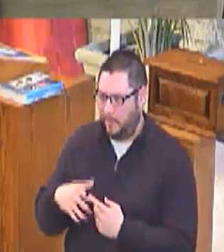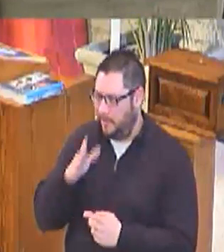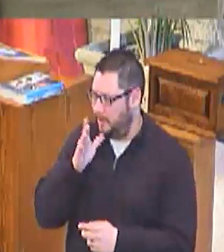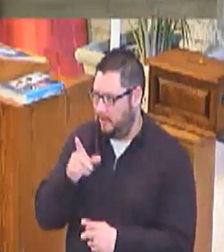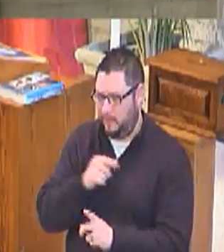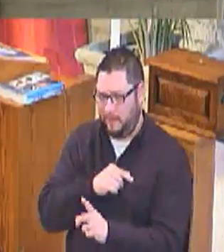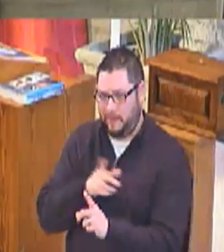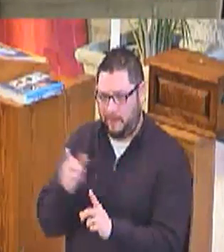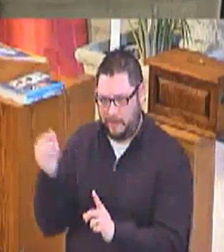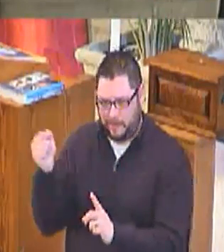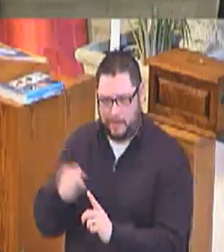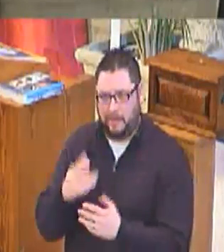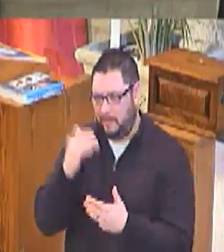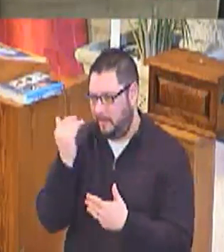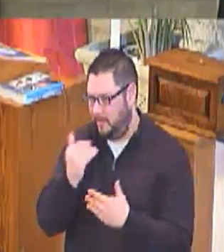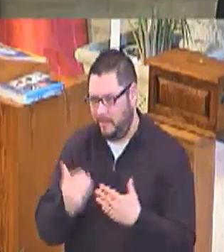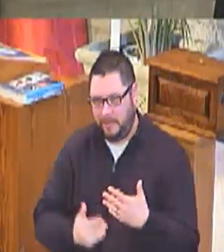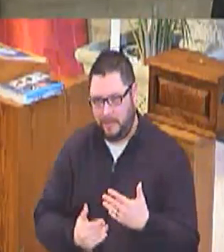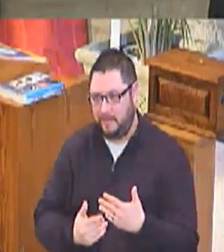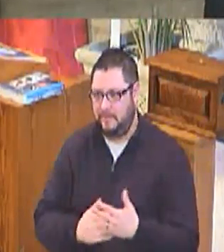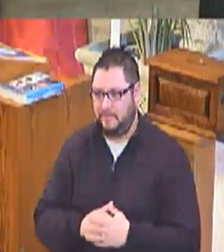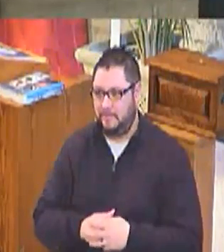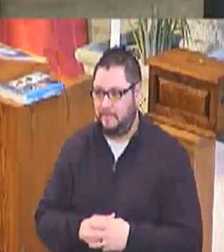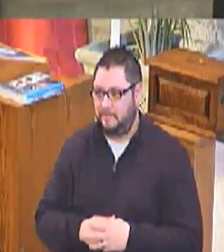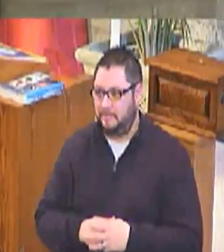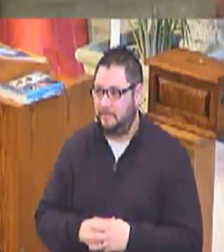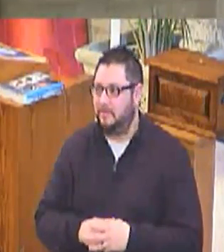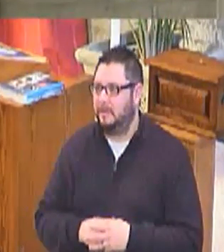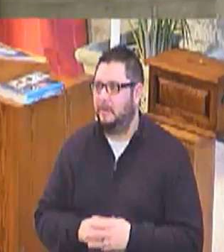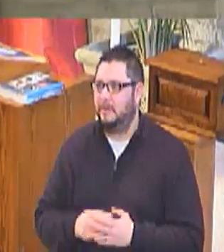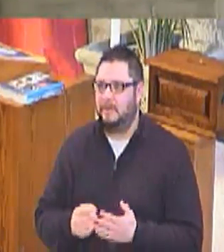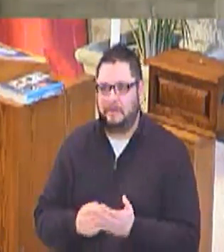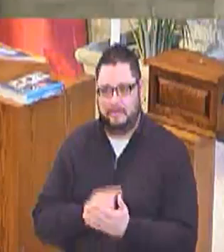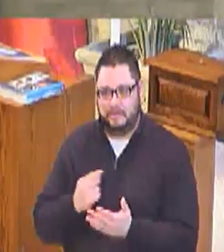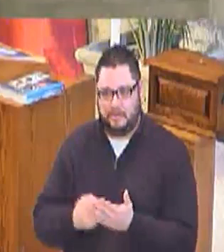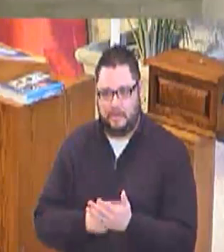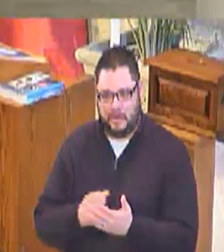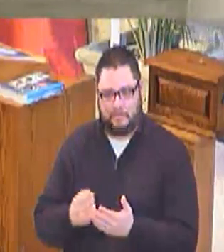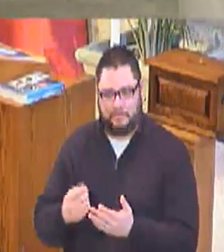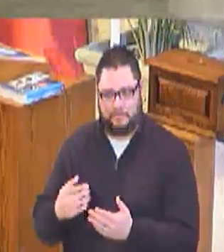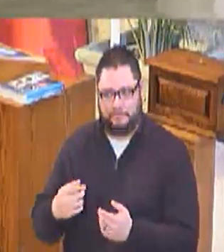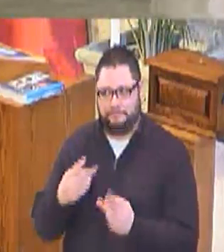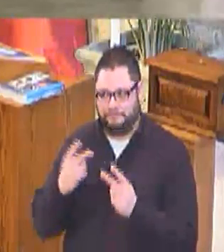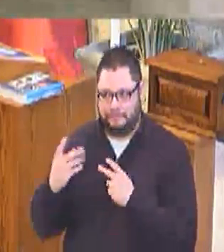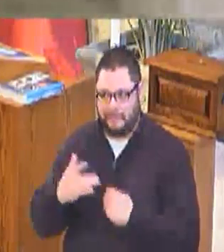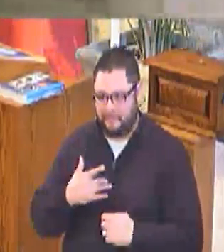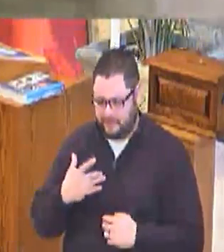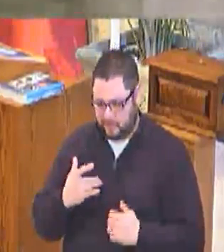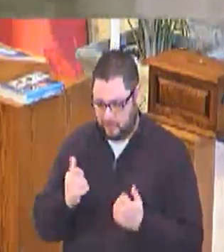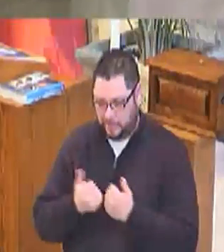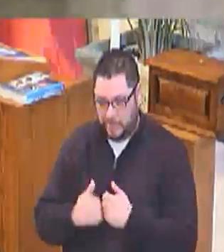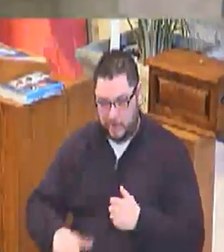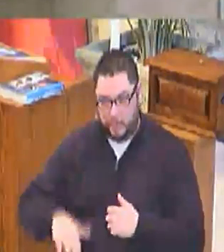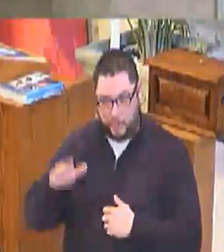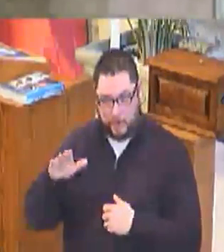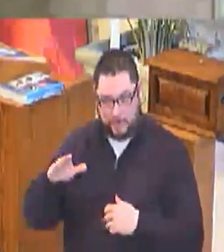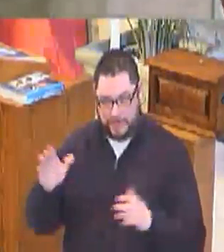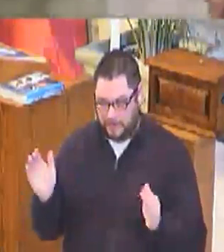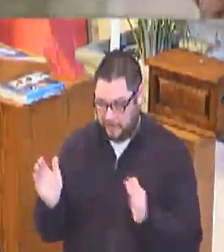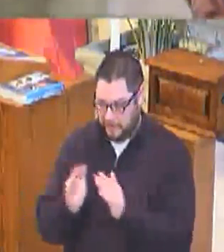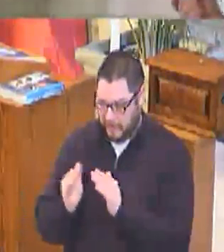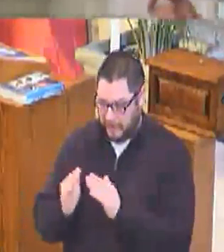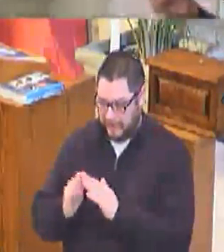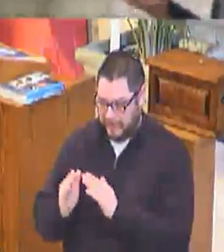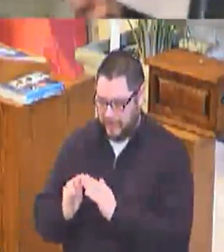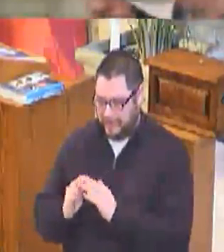to get to his list about... So some of the times that I have felt a challenge is growing up in a small town. You know,